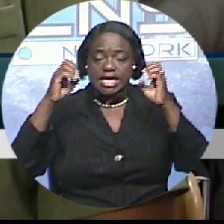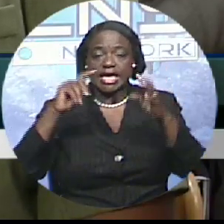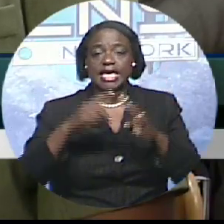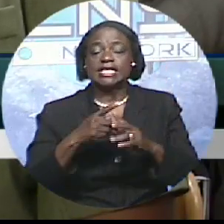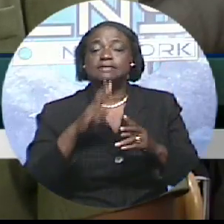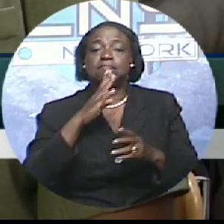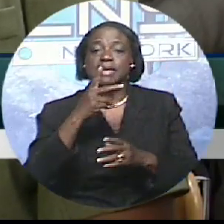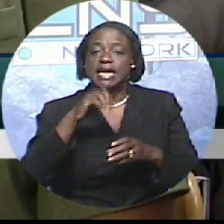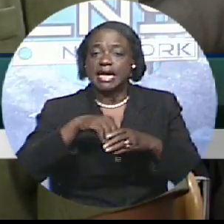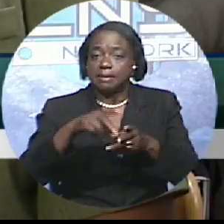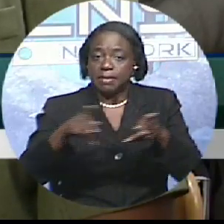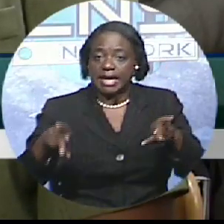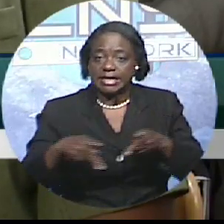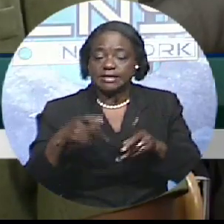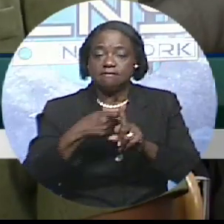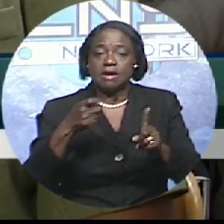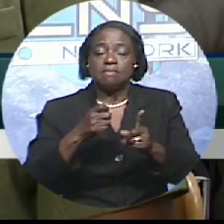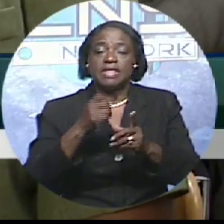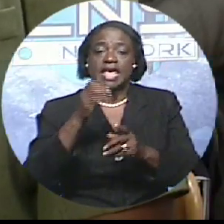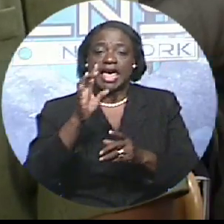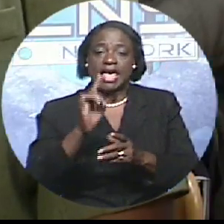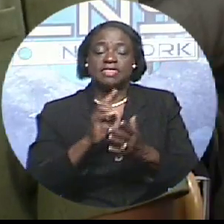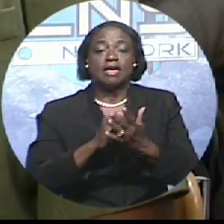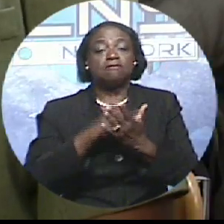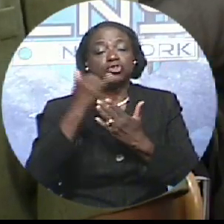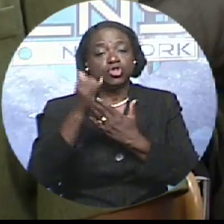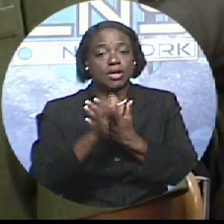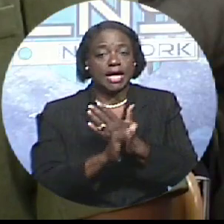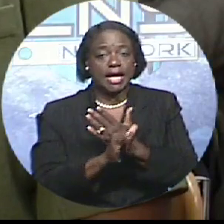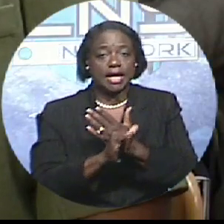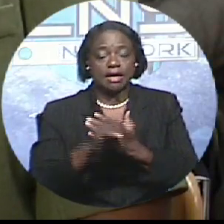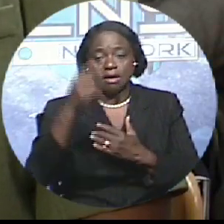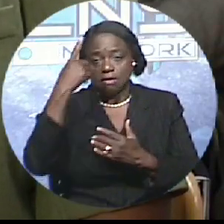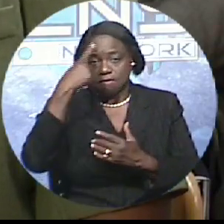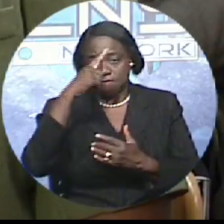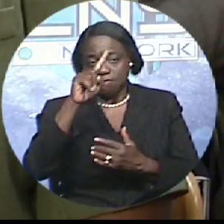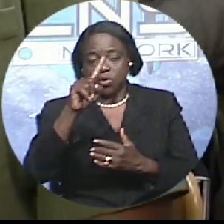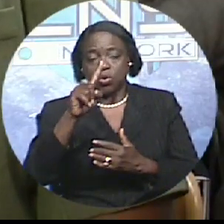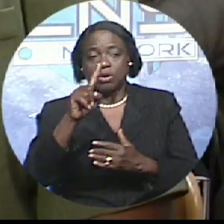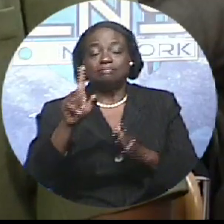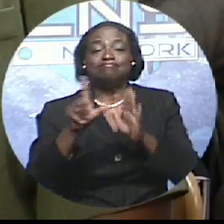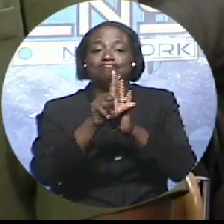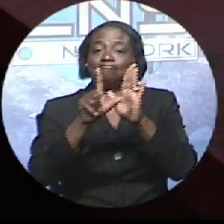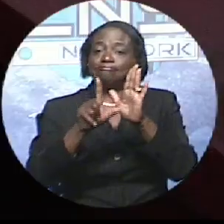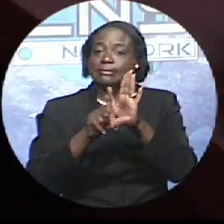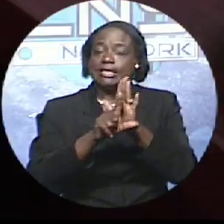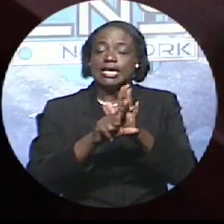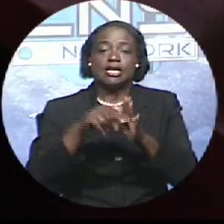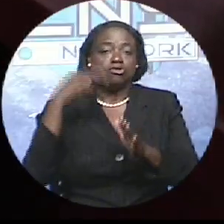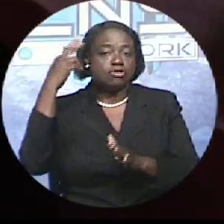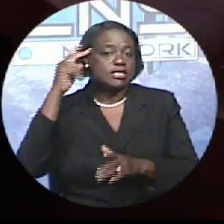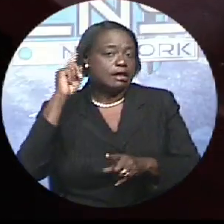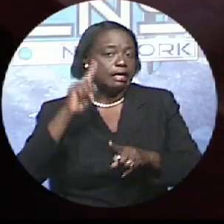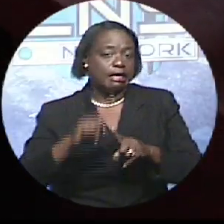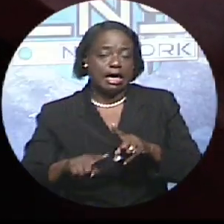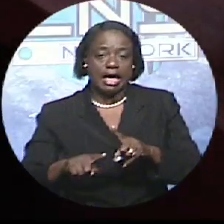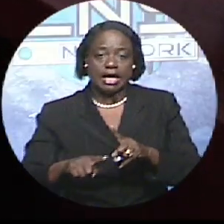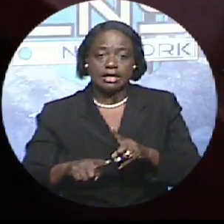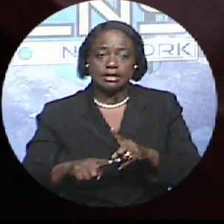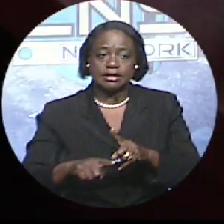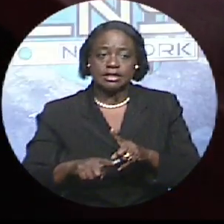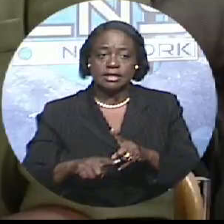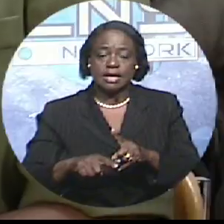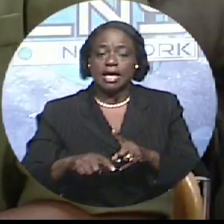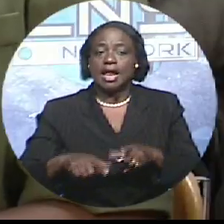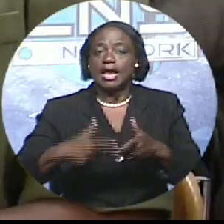July. For legal reasons, we could not charge people who had applied earlier than that the new fee, brought in